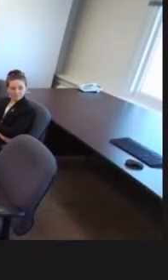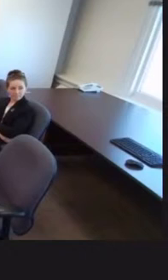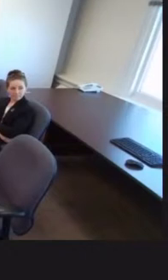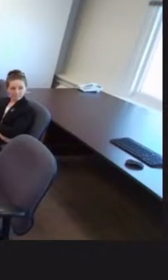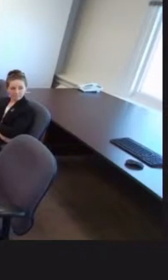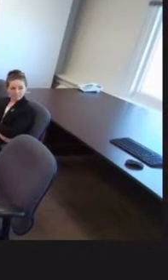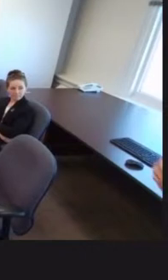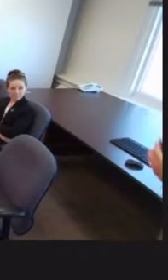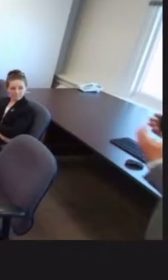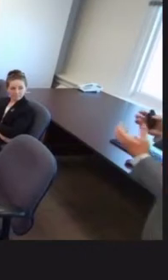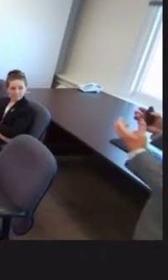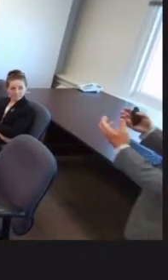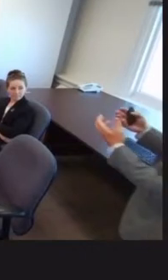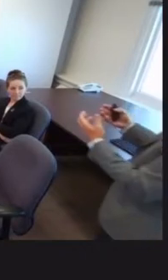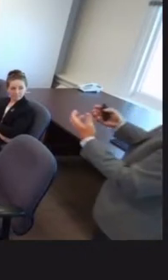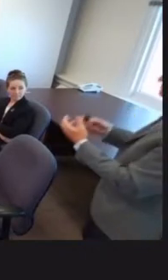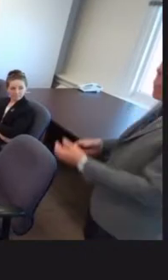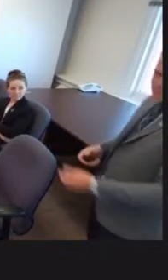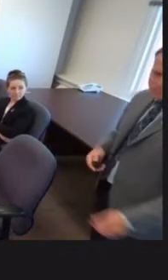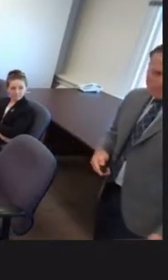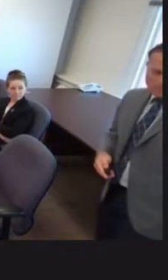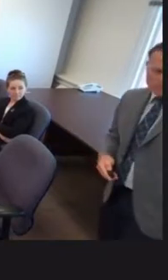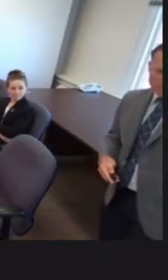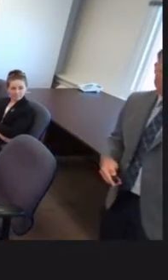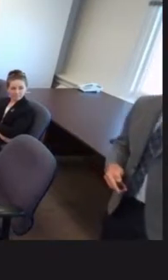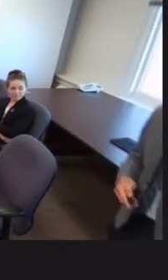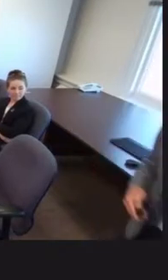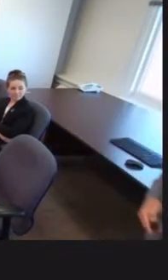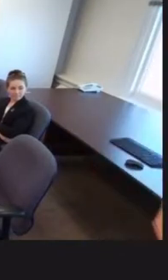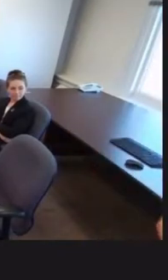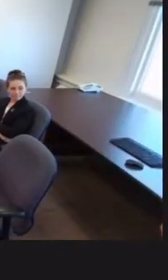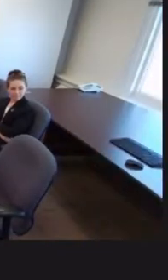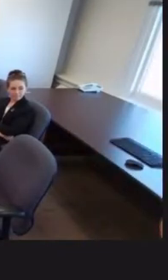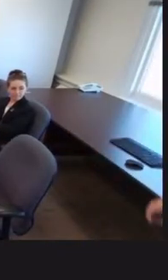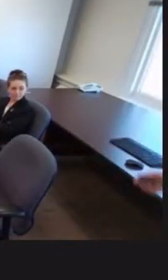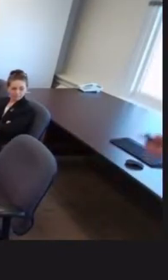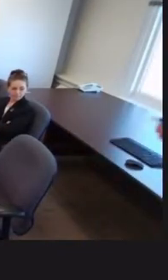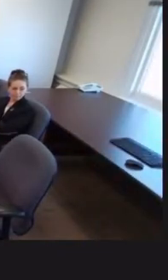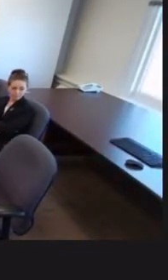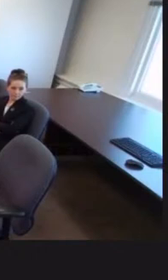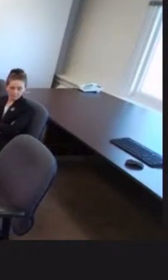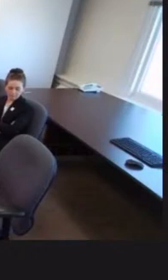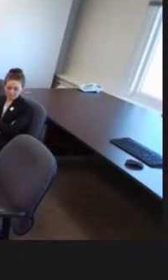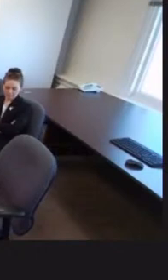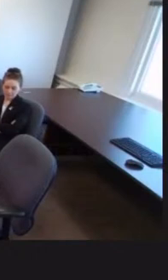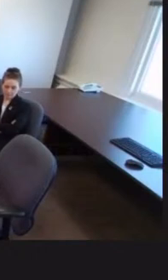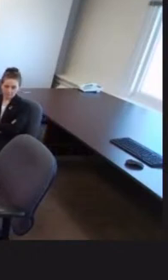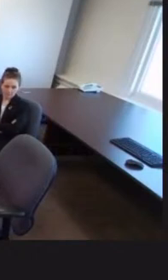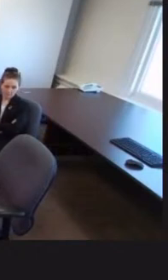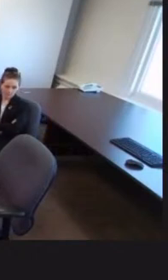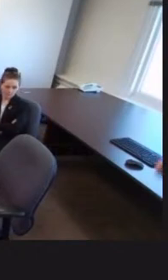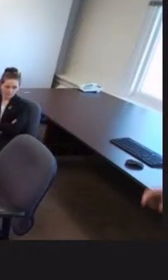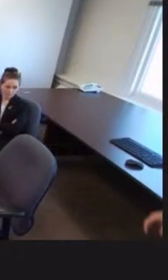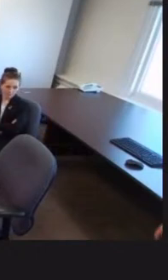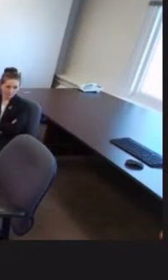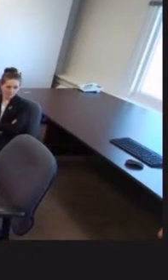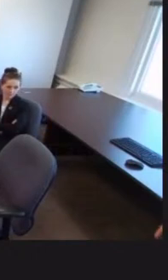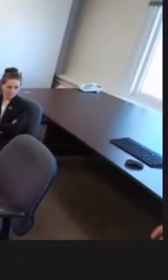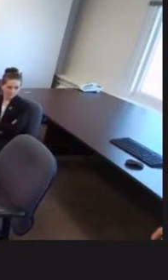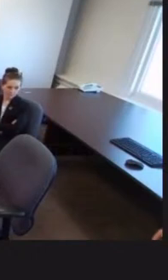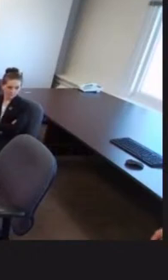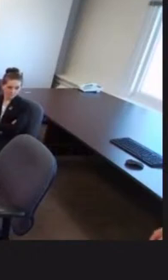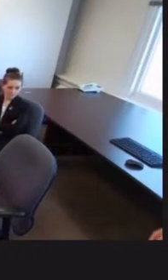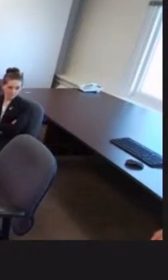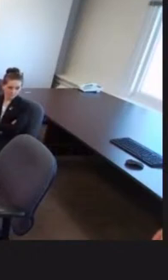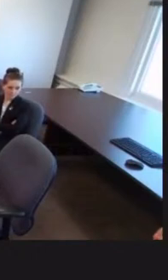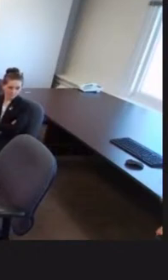it's subjectivity in terms of how much you need we'll talk about how we're going to respond and then this came up yesterday so I added it to